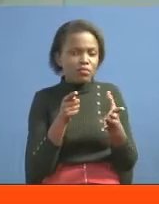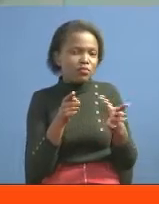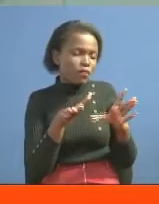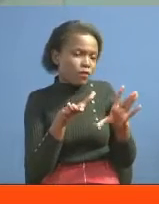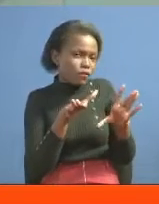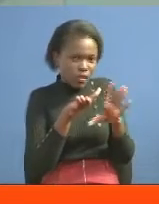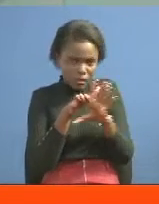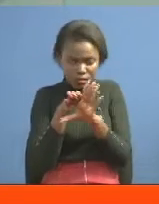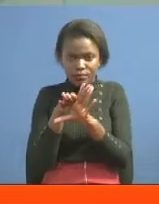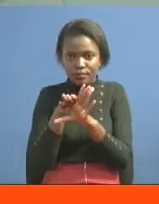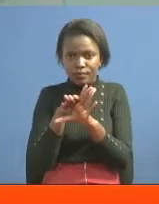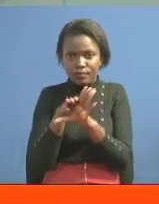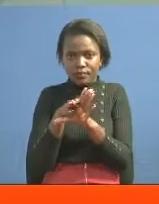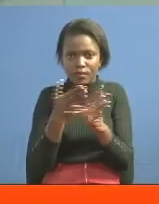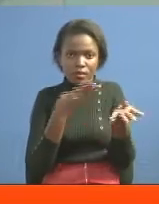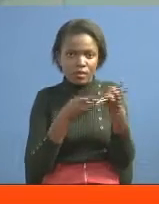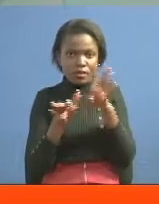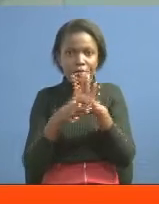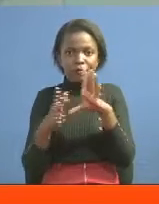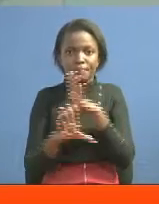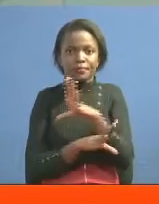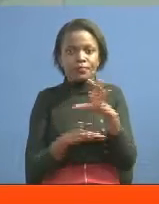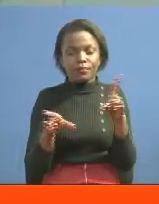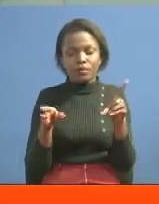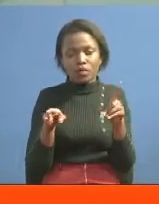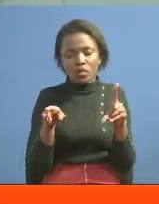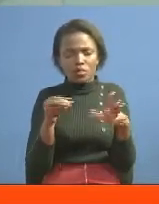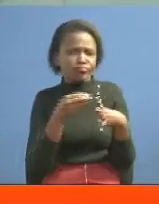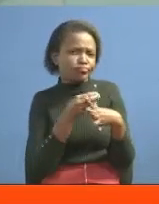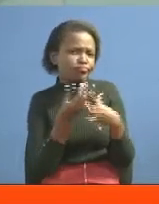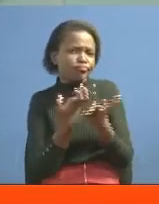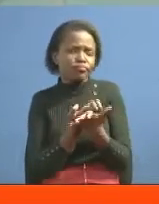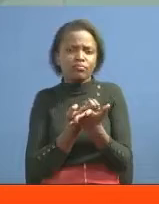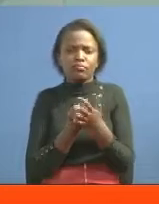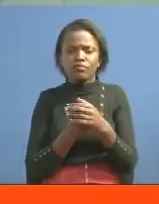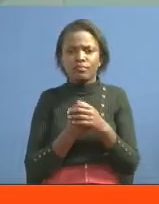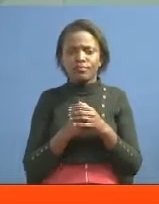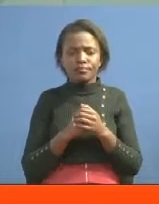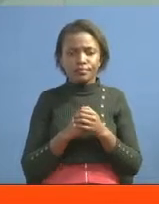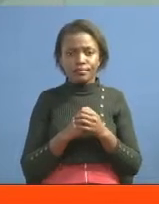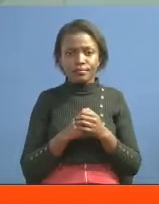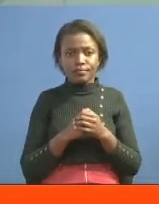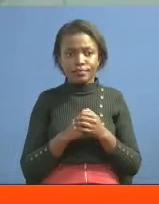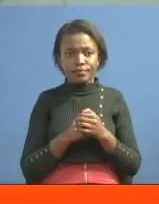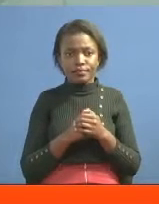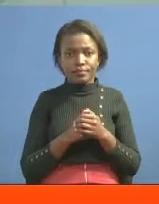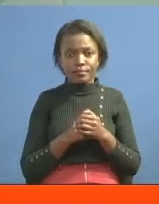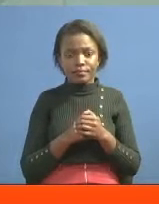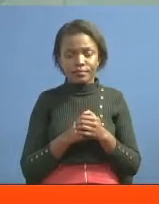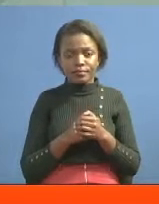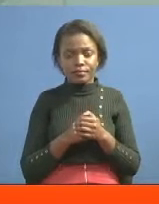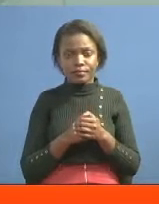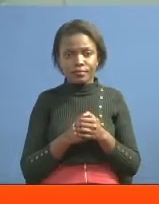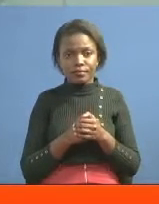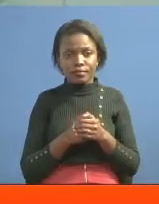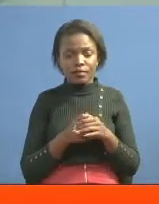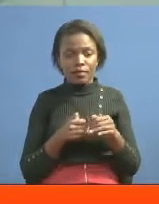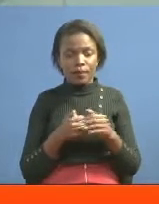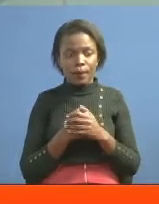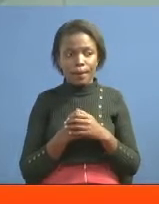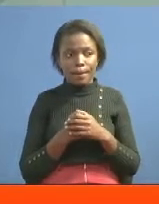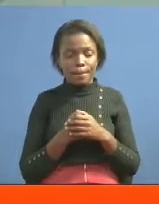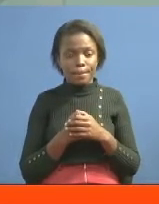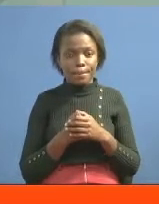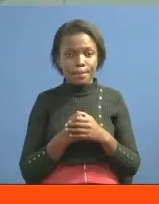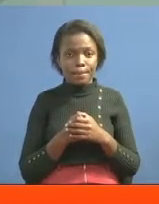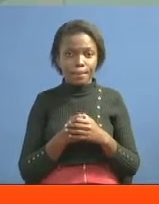that are in our country or in our economy? We cannot just go and fish something that is working in the US and come and try to apply it in